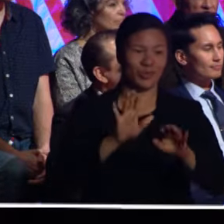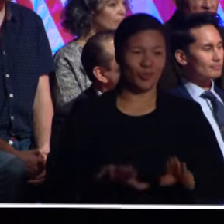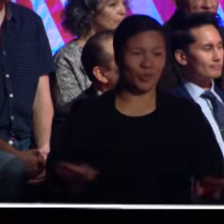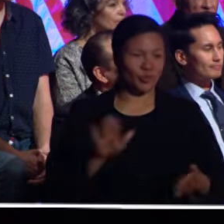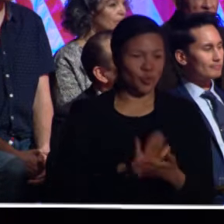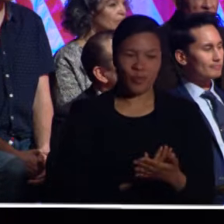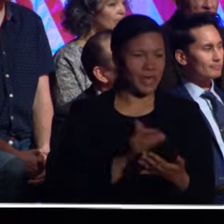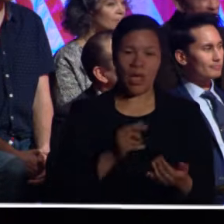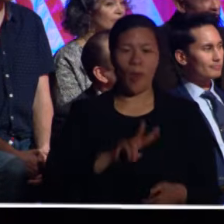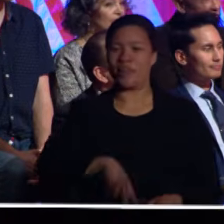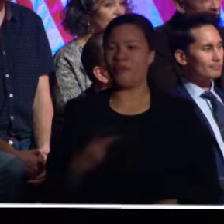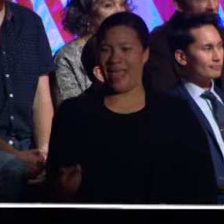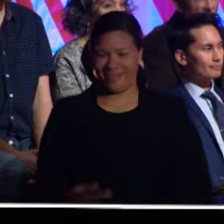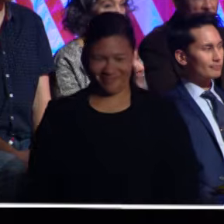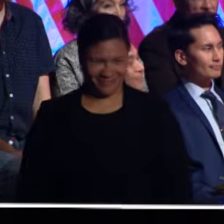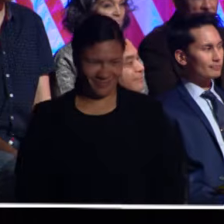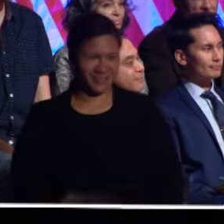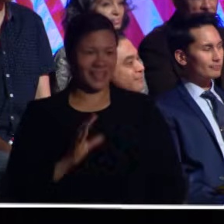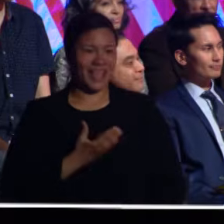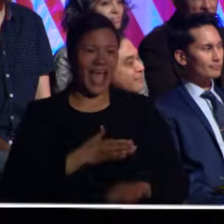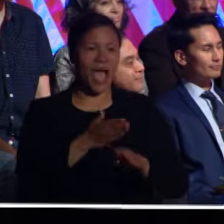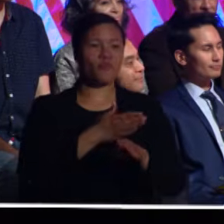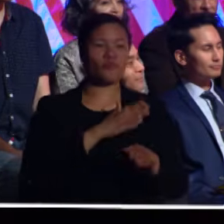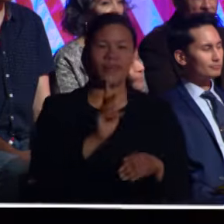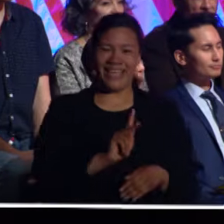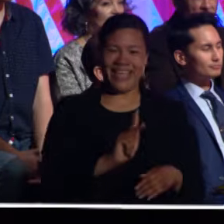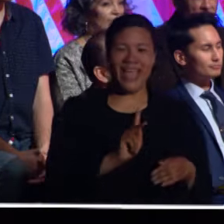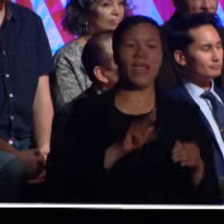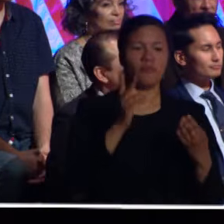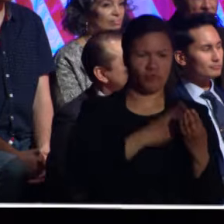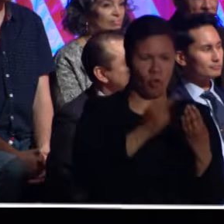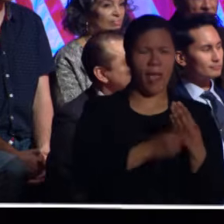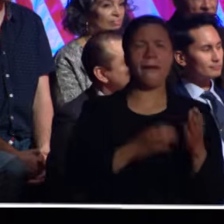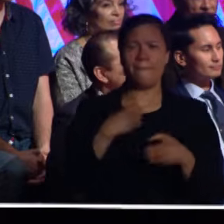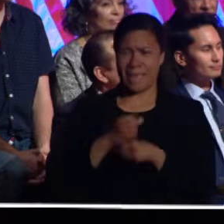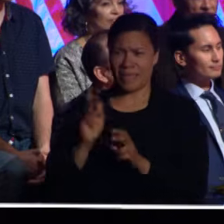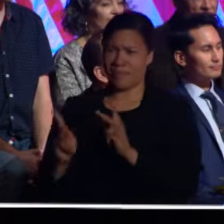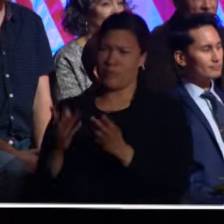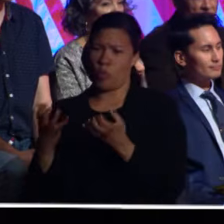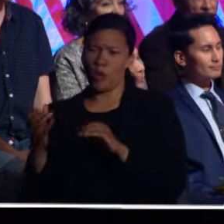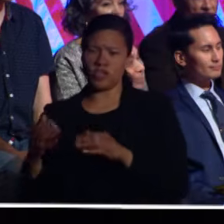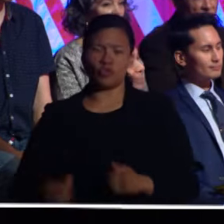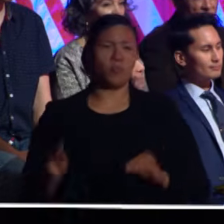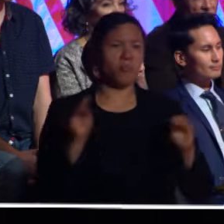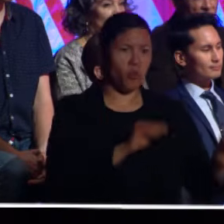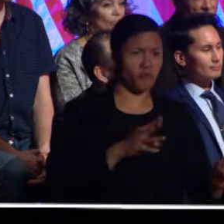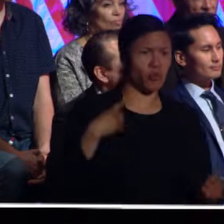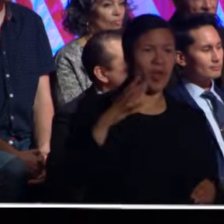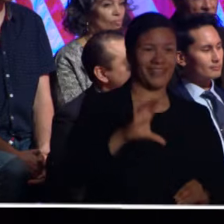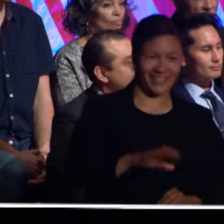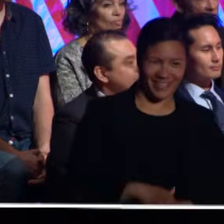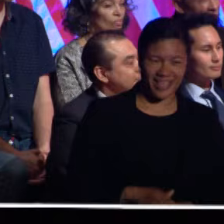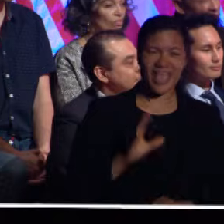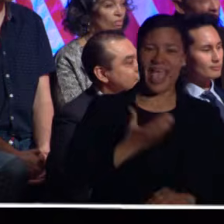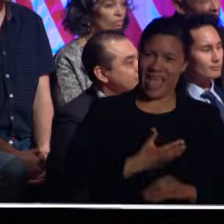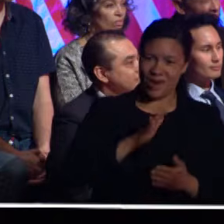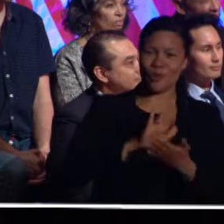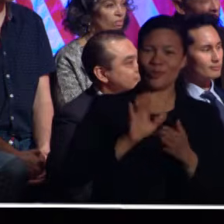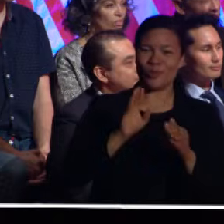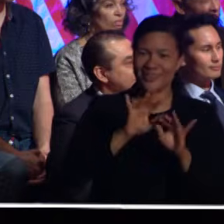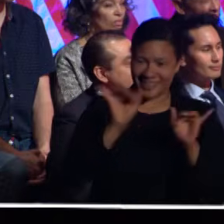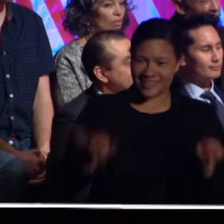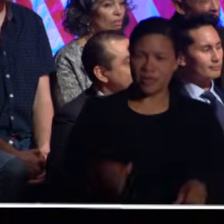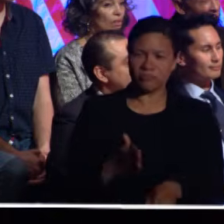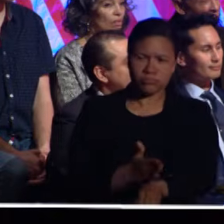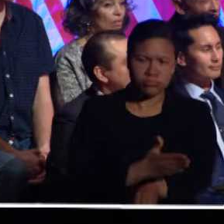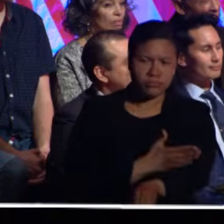opposite. Our pre-K program is attracting families to our city, and a much improved school system is keeping them here.